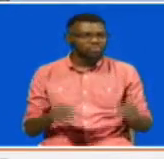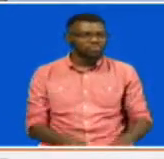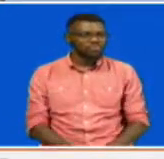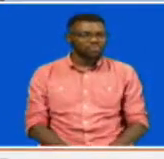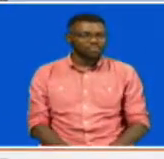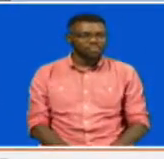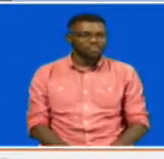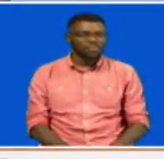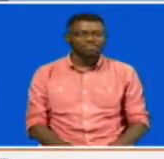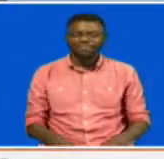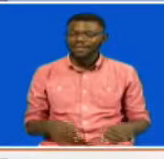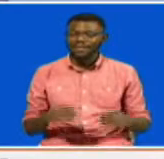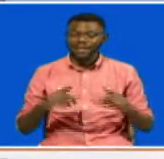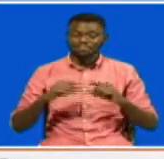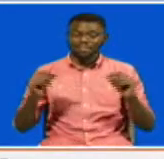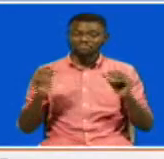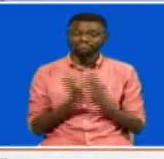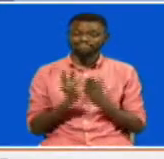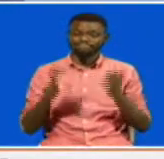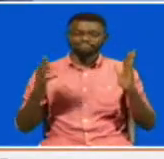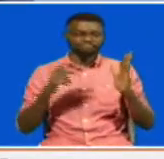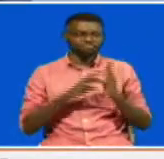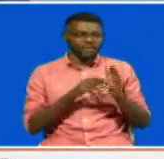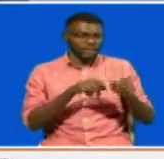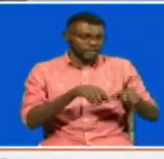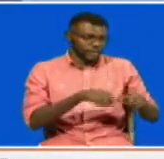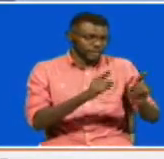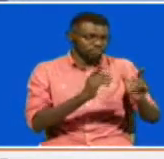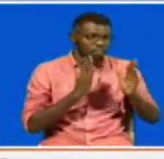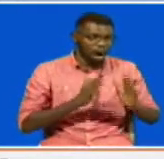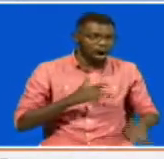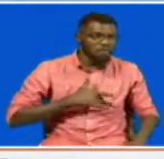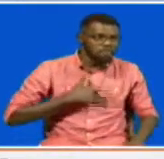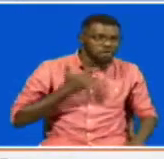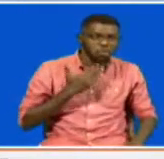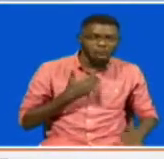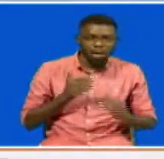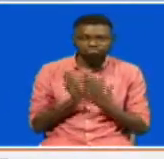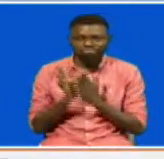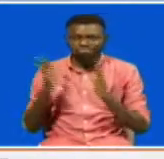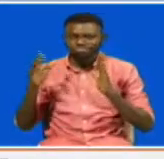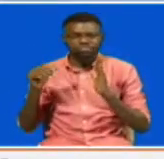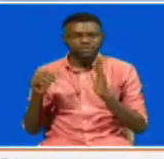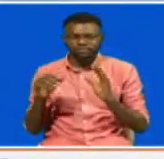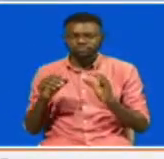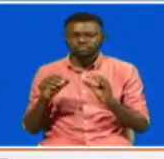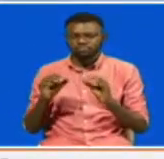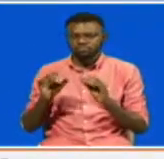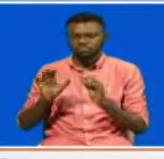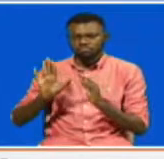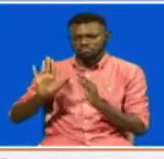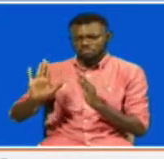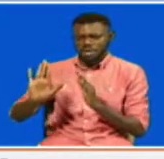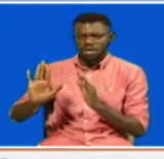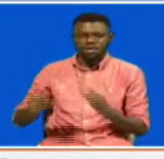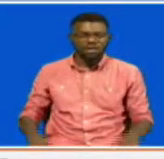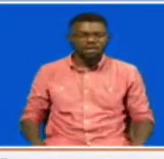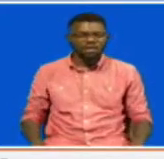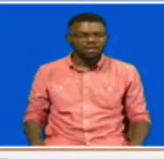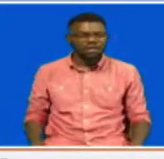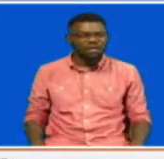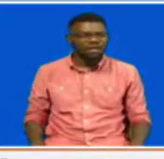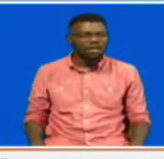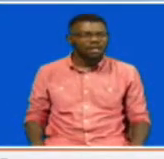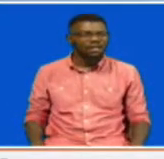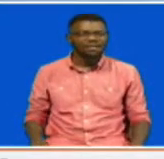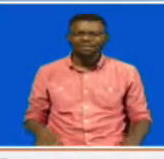You know, a congratulatory message is a personal thing. And I am not here to be rosed